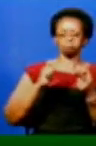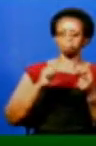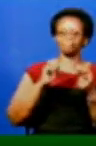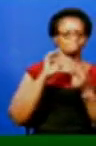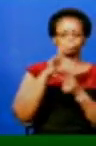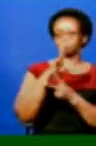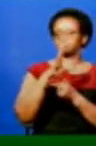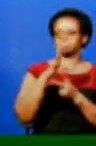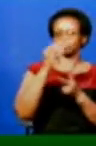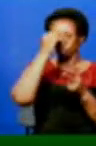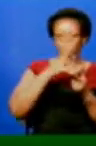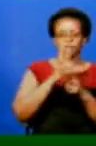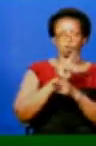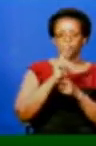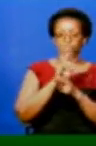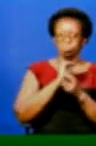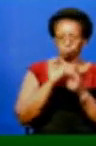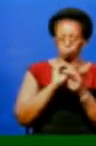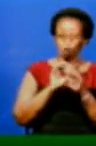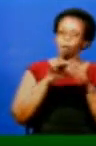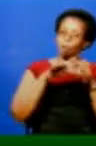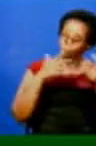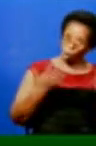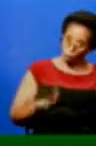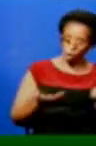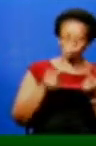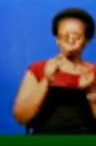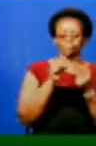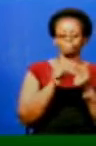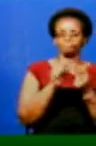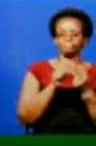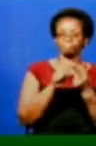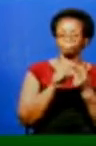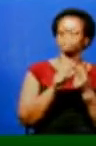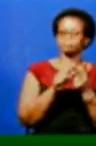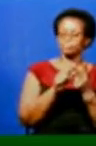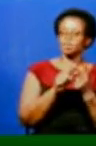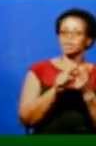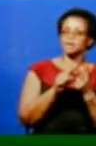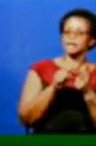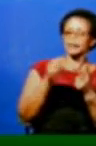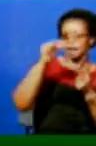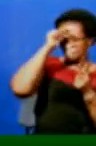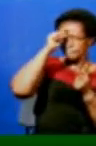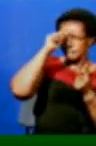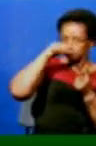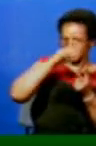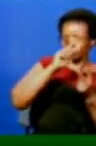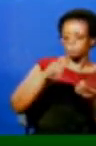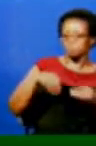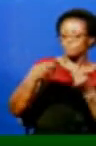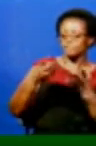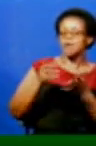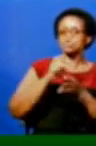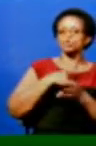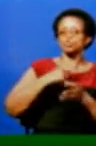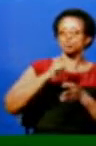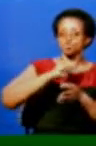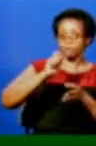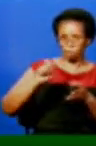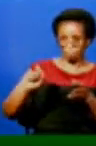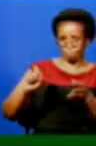is no uniform, the parents don't pay for any uniform at school. As we are now, every school has a